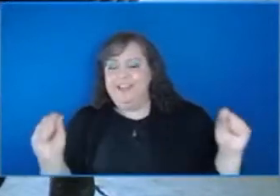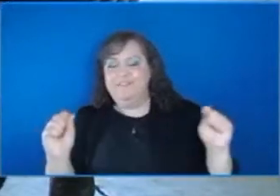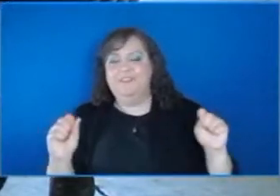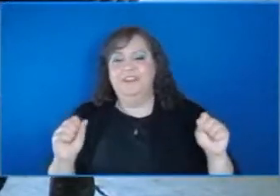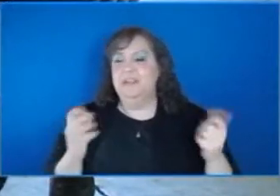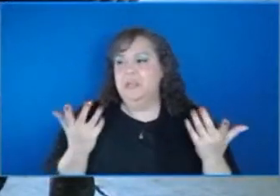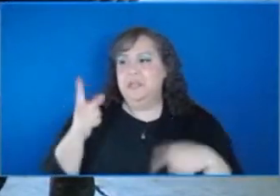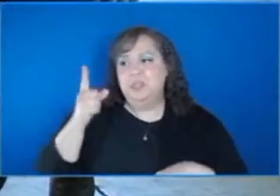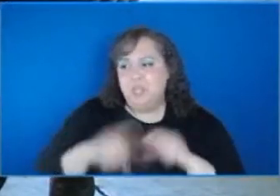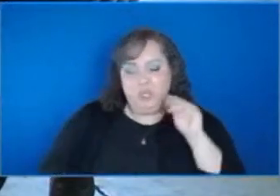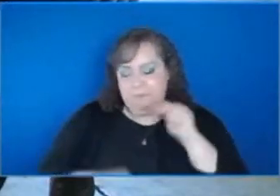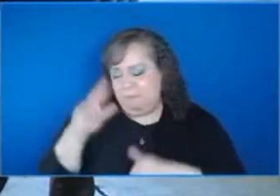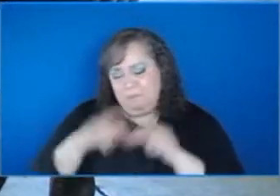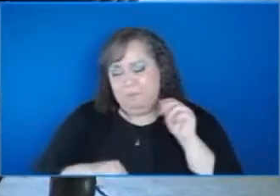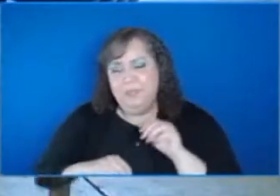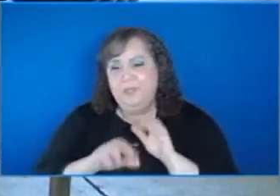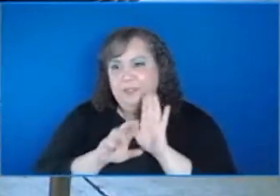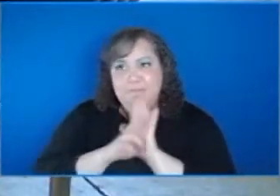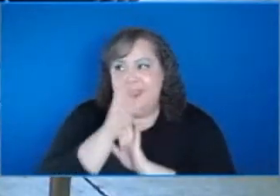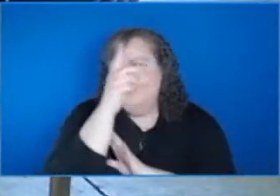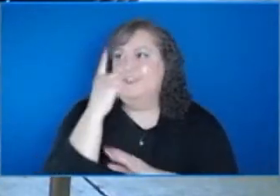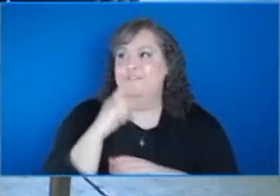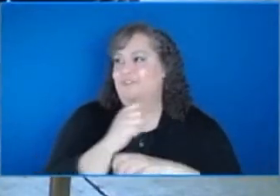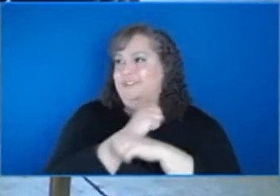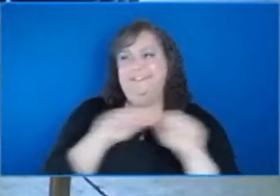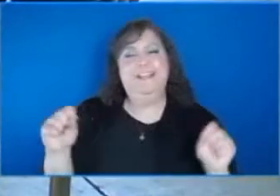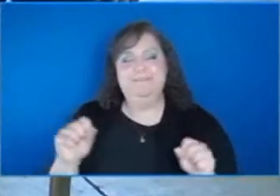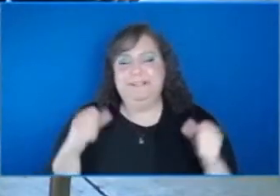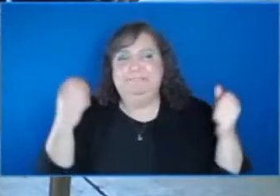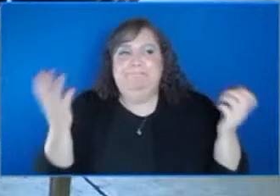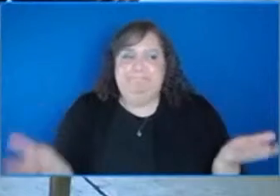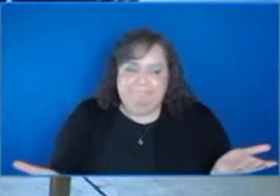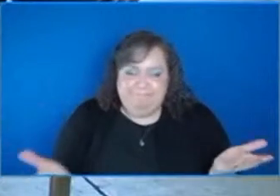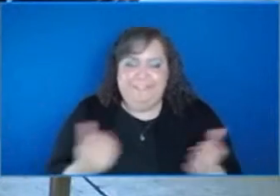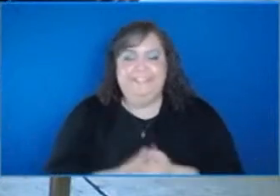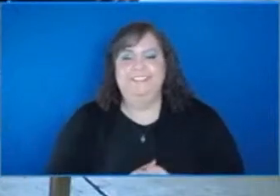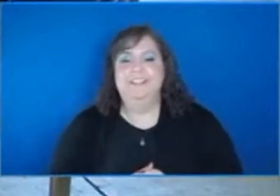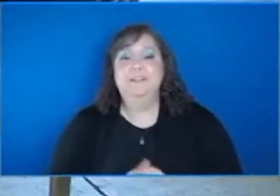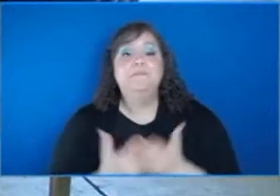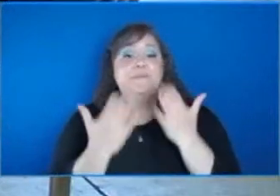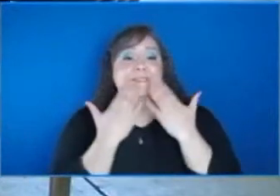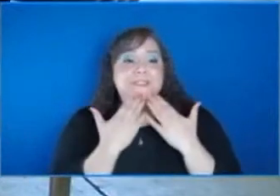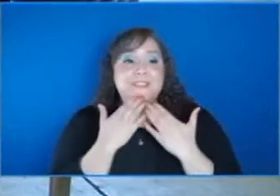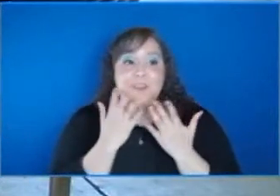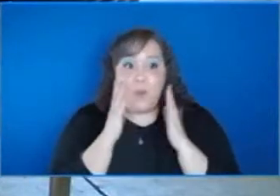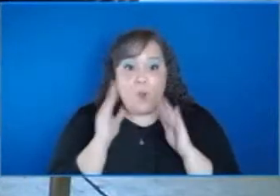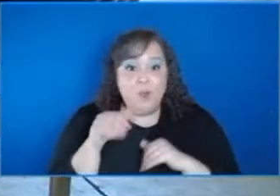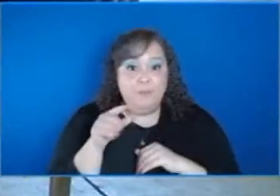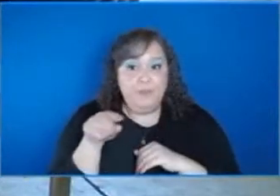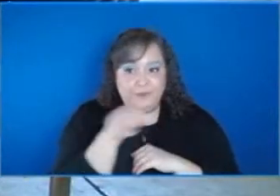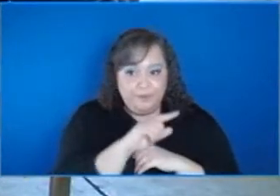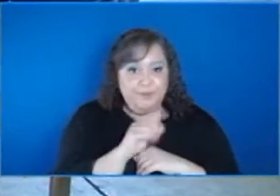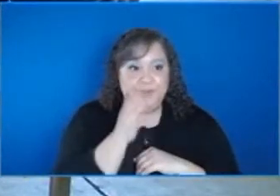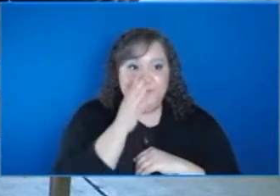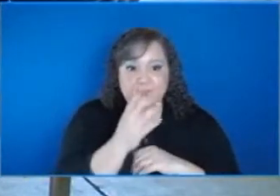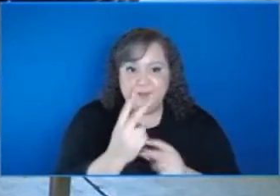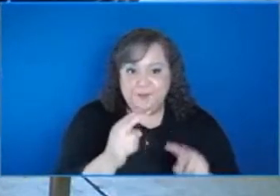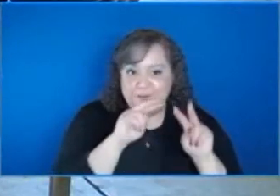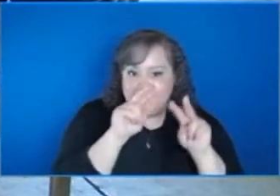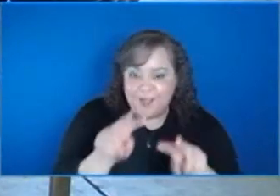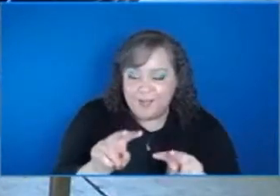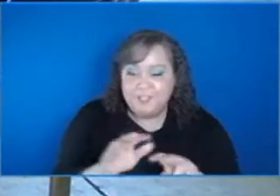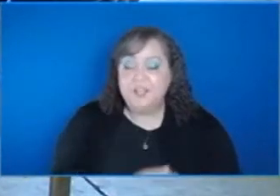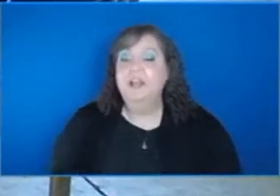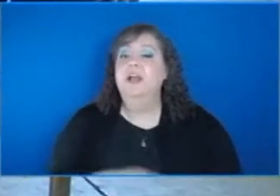That's right. and save them all. Okay, but thank you, and we hope that you'll be watching. Yes. Okay, on to Shannon Wayne